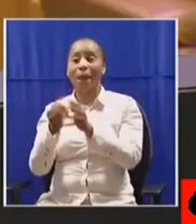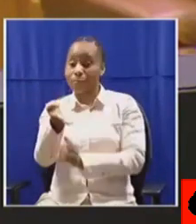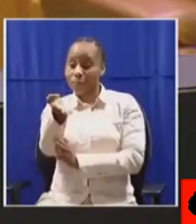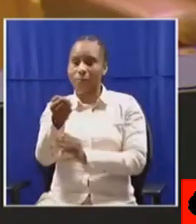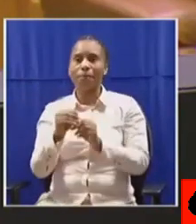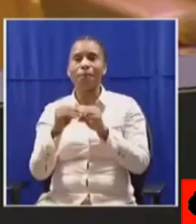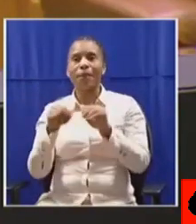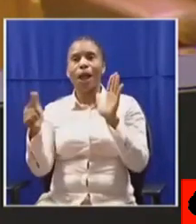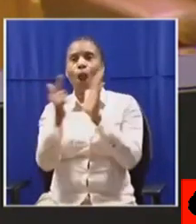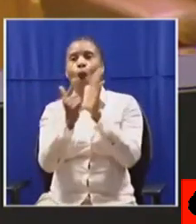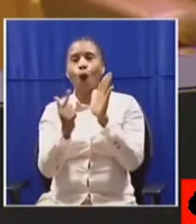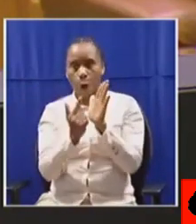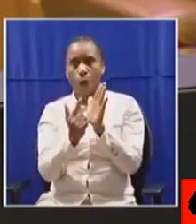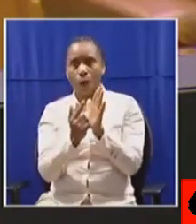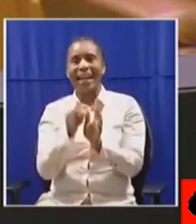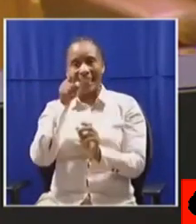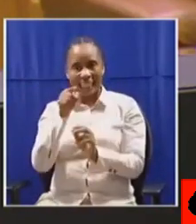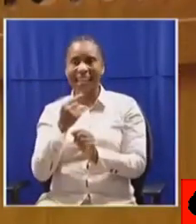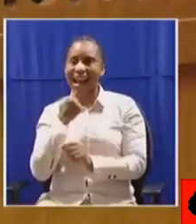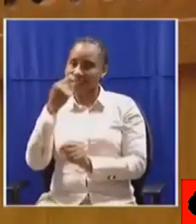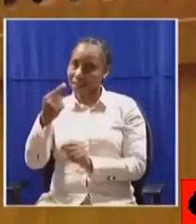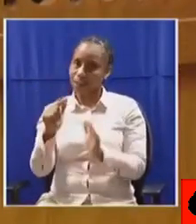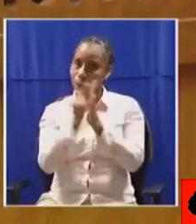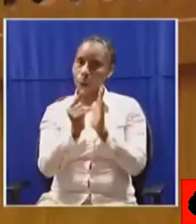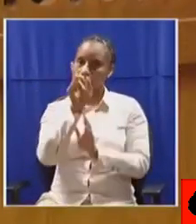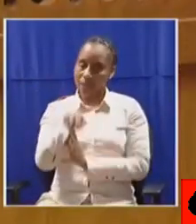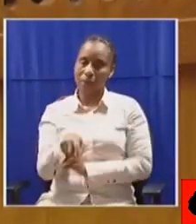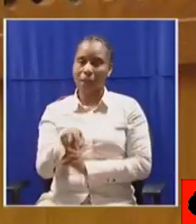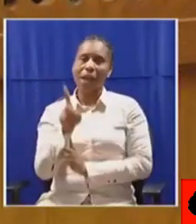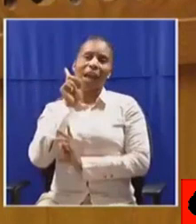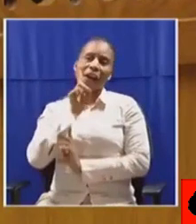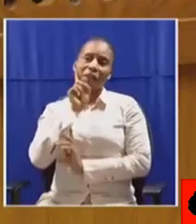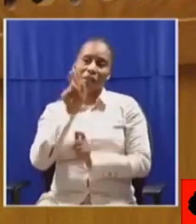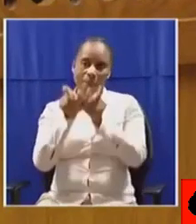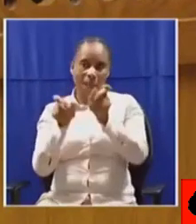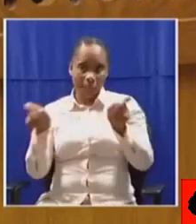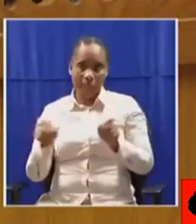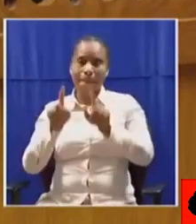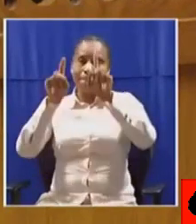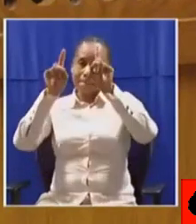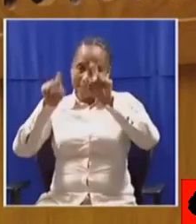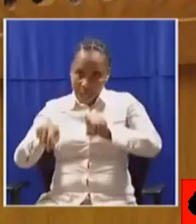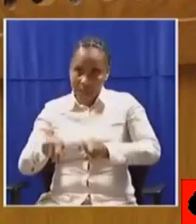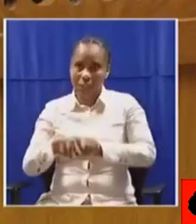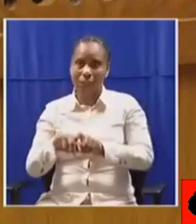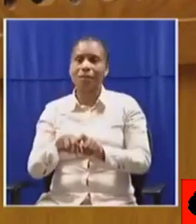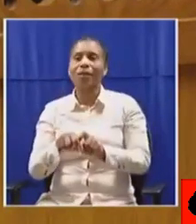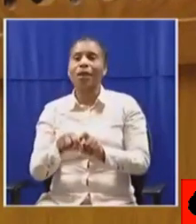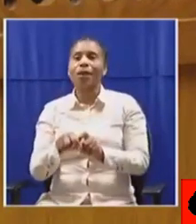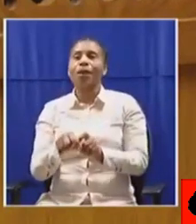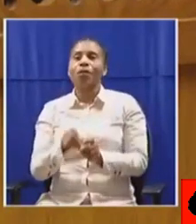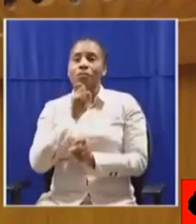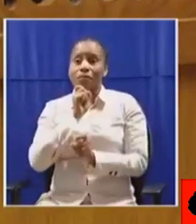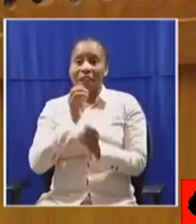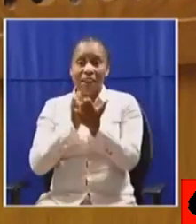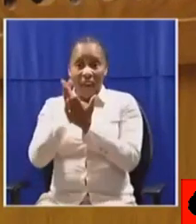have recourse to the law. Every person must be able to enforce their rights, whether that